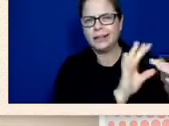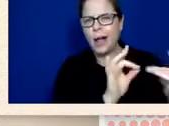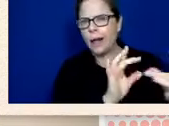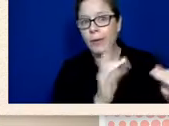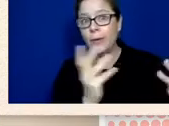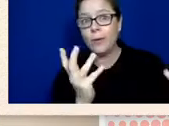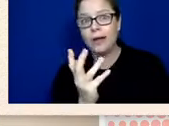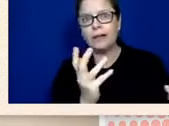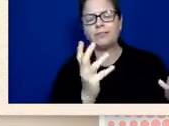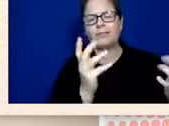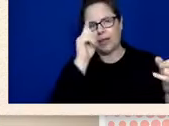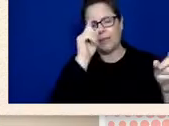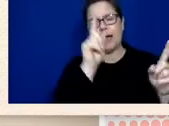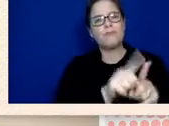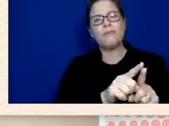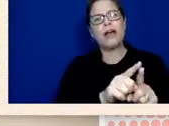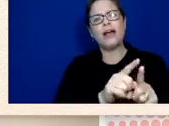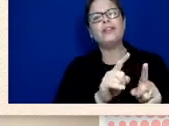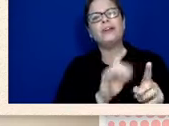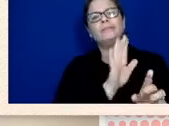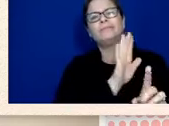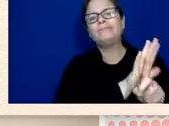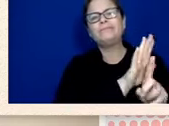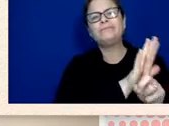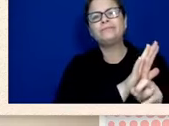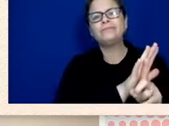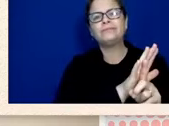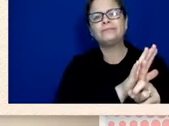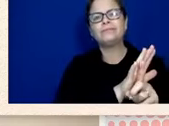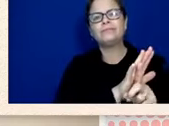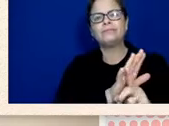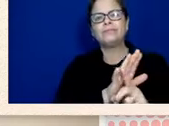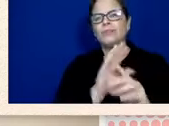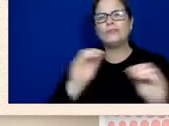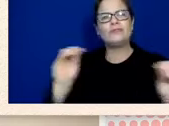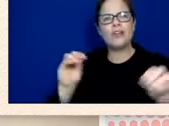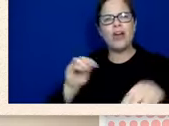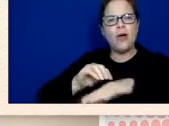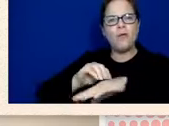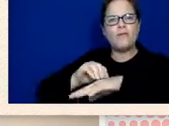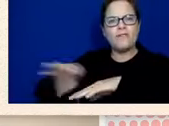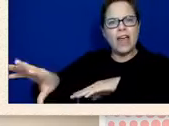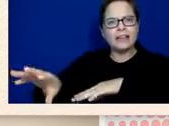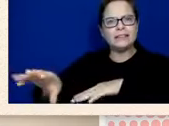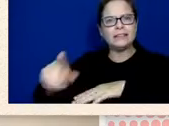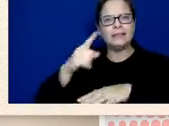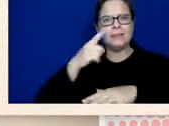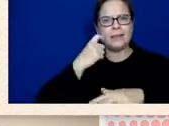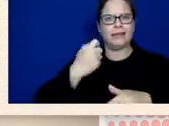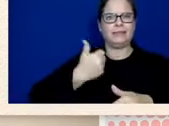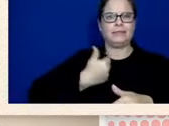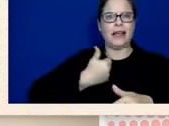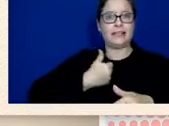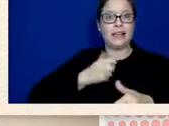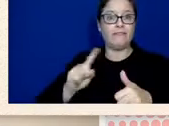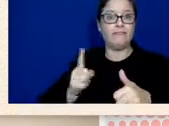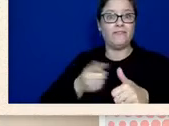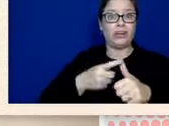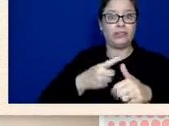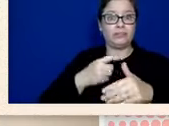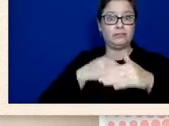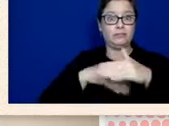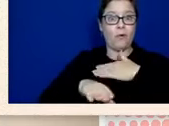he kind of just says like no, because I was there before they were, so they came in